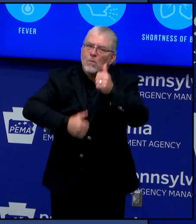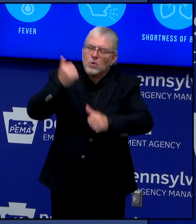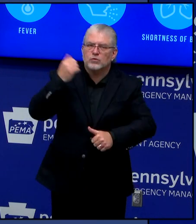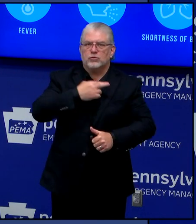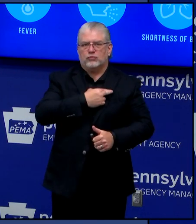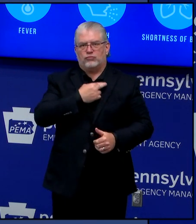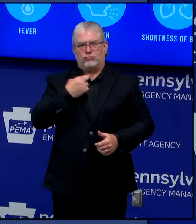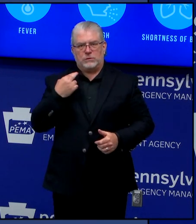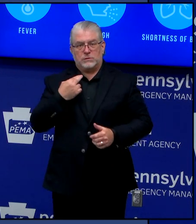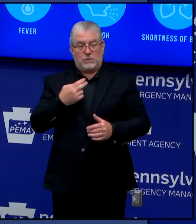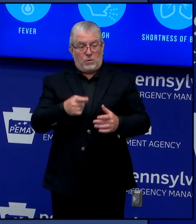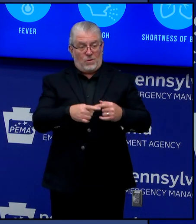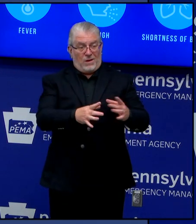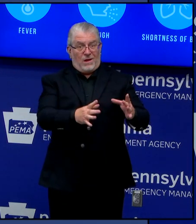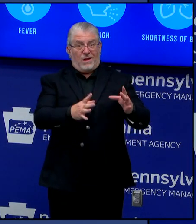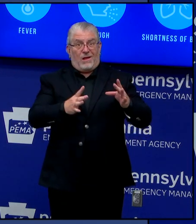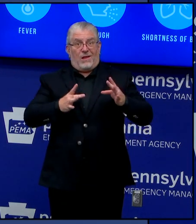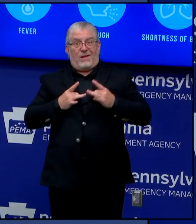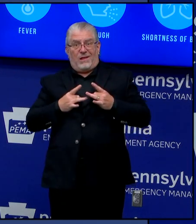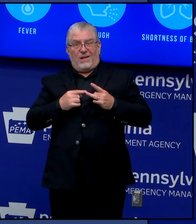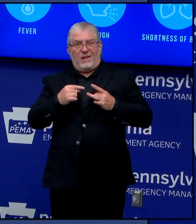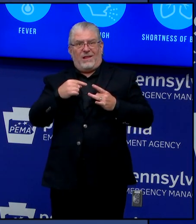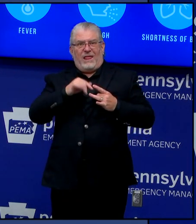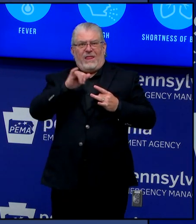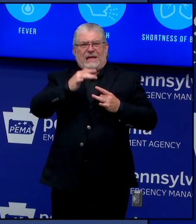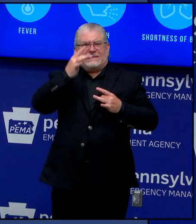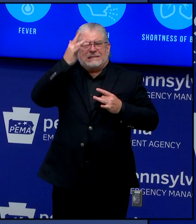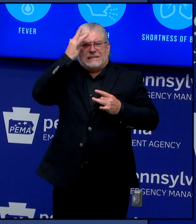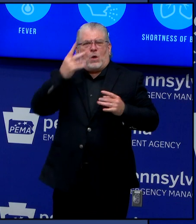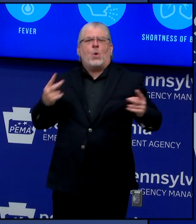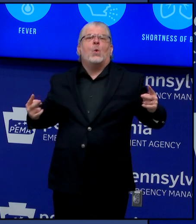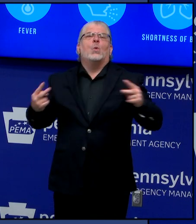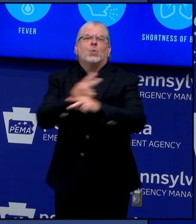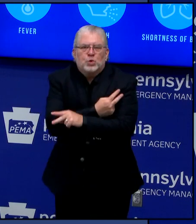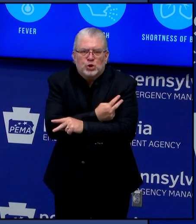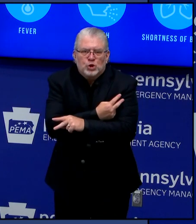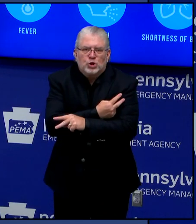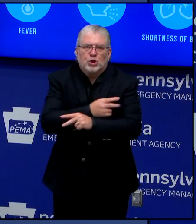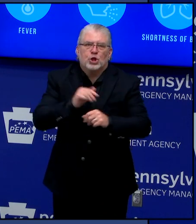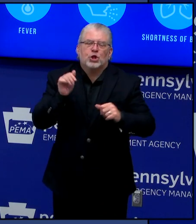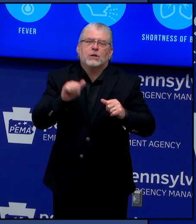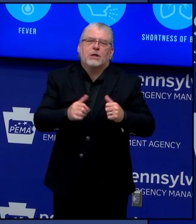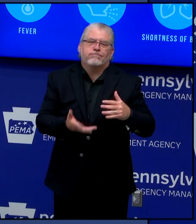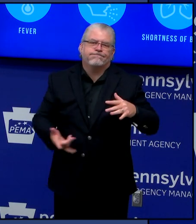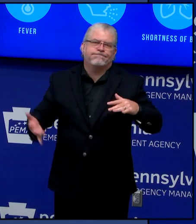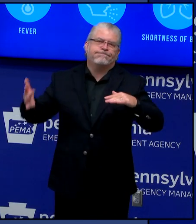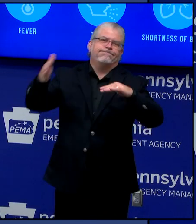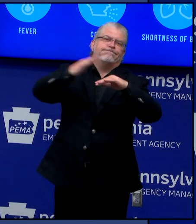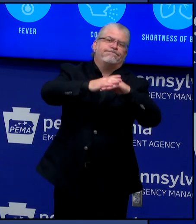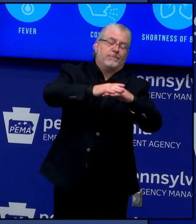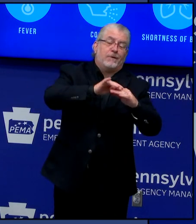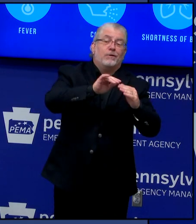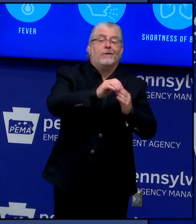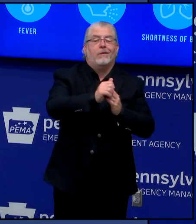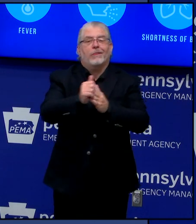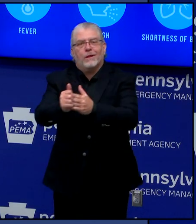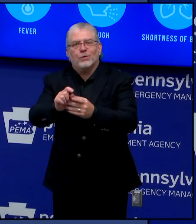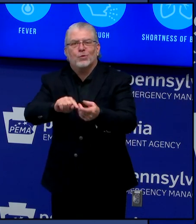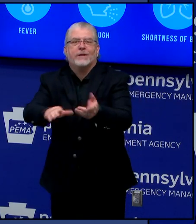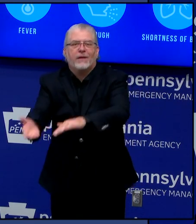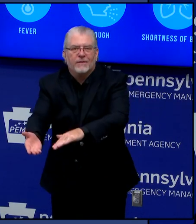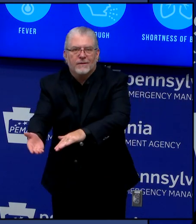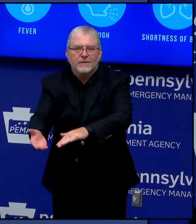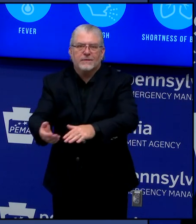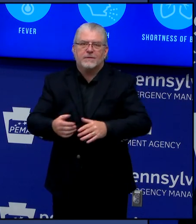very serious case of COVID-19, possibly leading to death. And those with comorbid